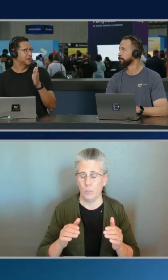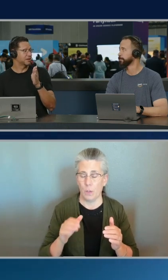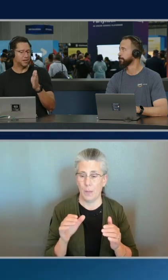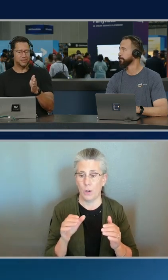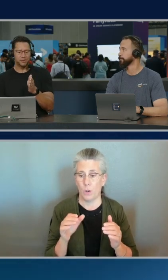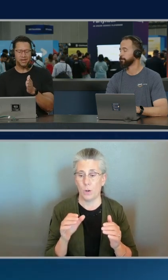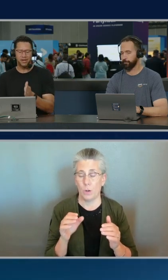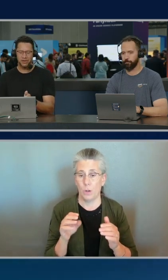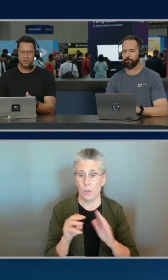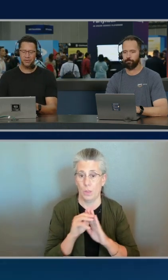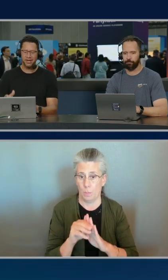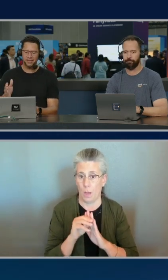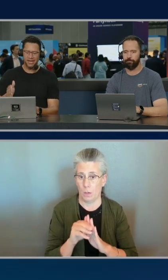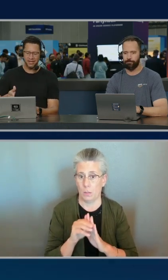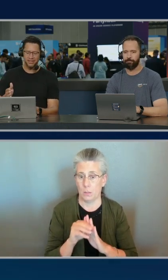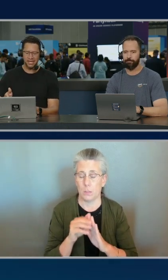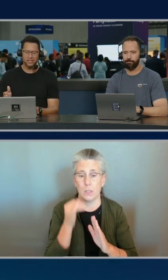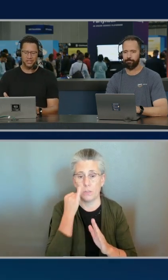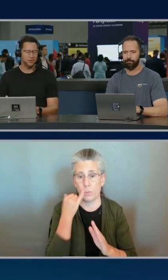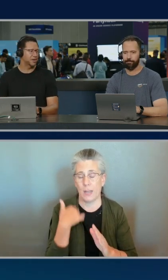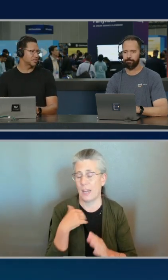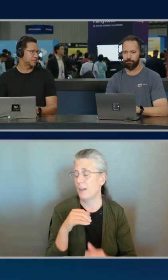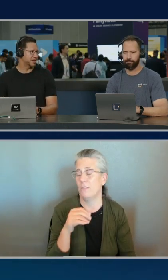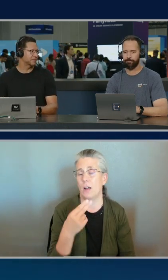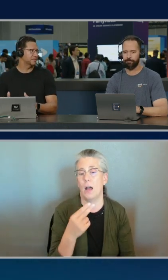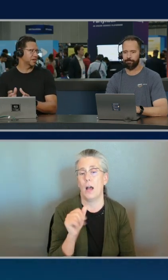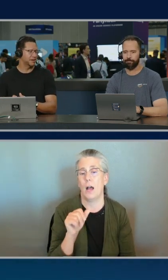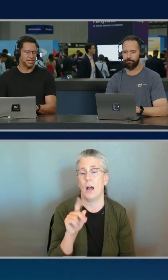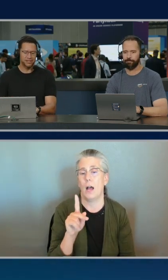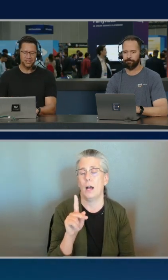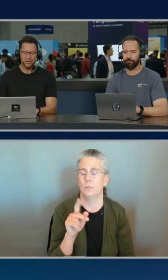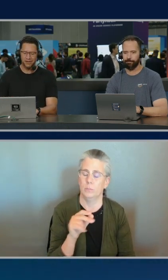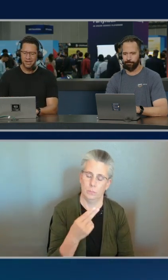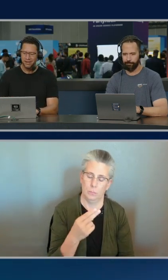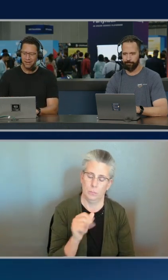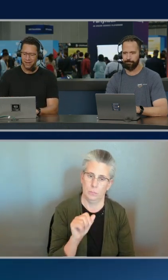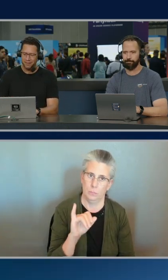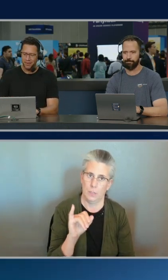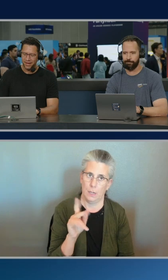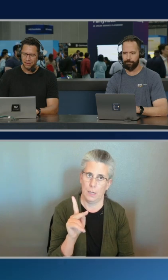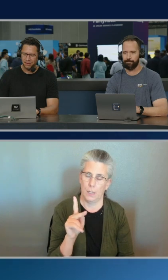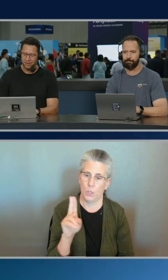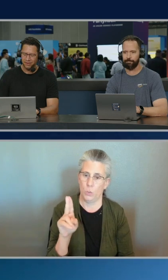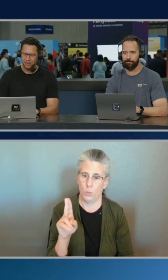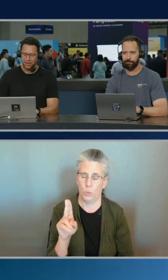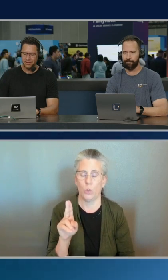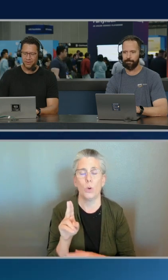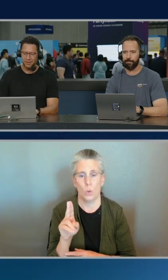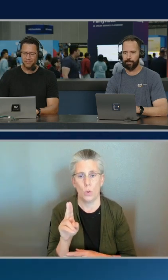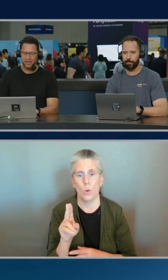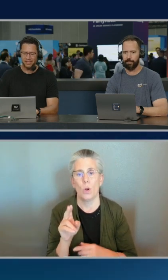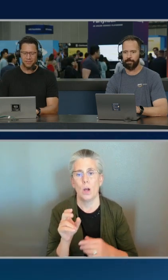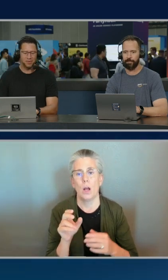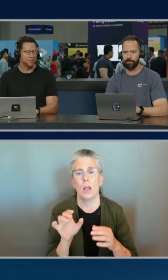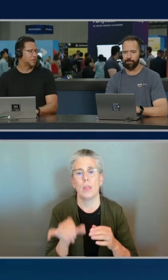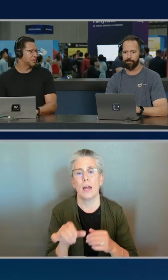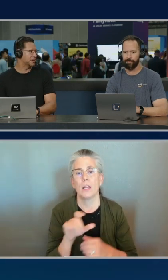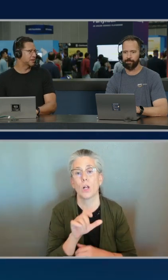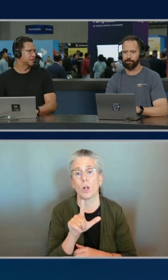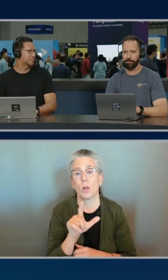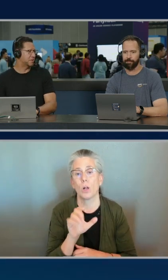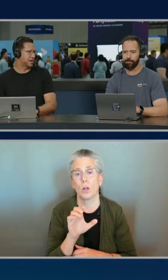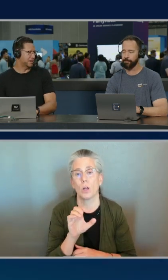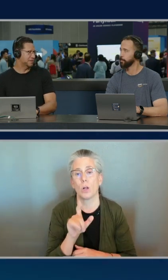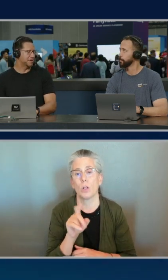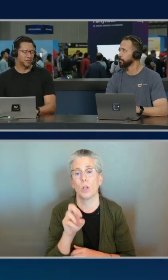have Claude 3 Haiku and Titan Text G1 Express compared against each other, that Claude 3 provides a bit